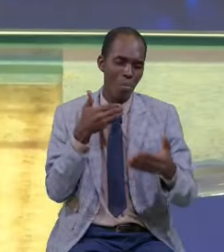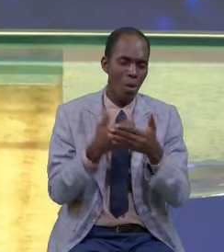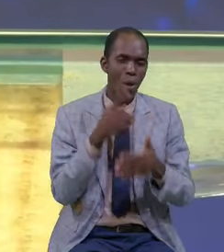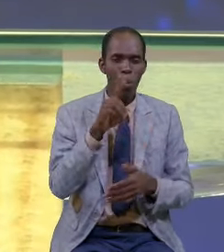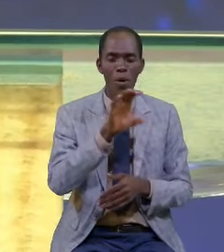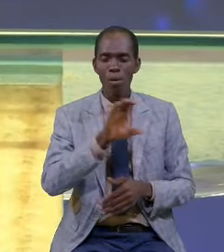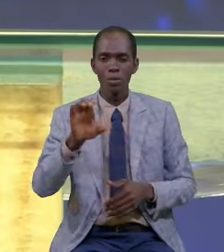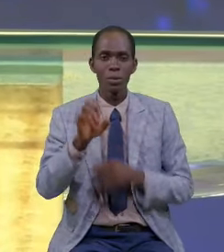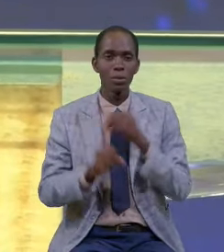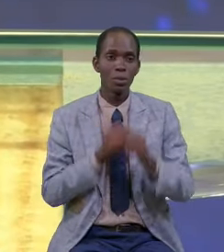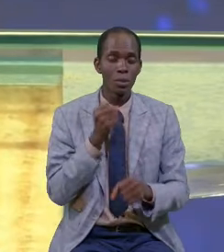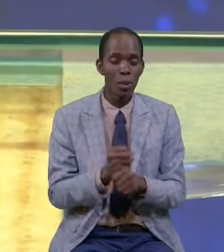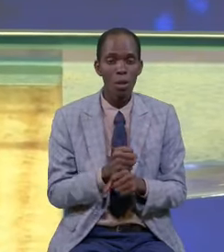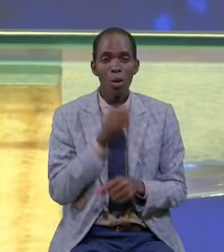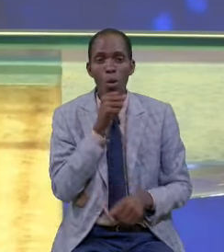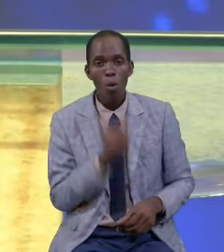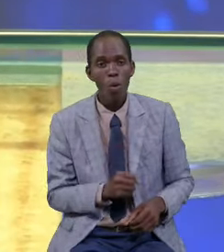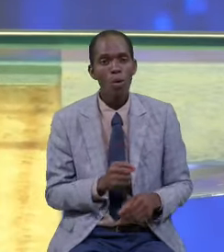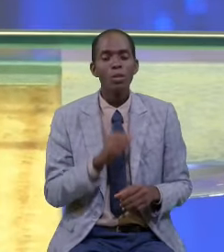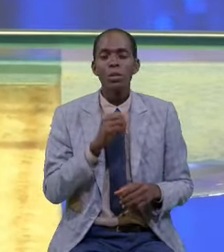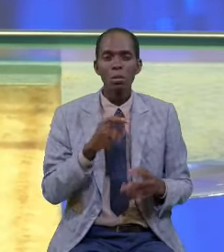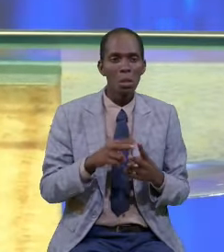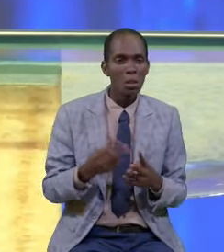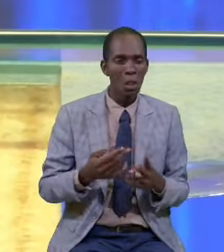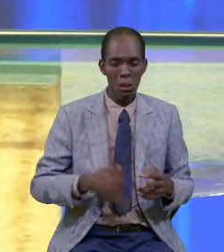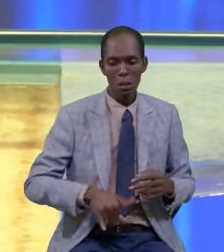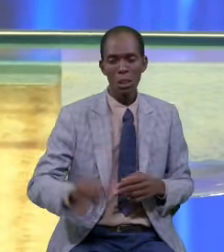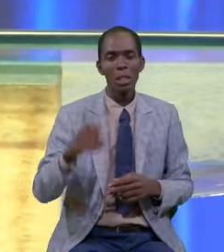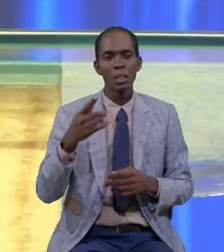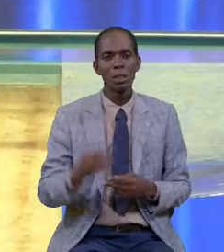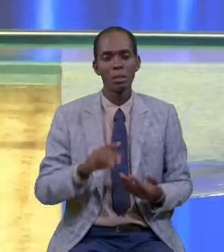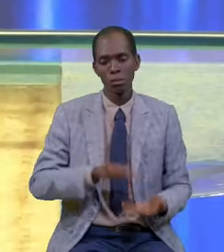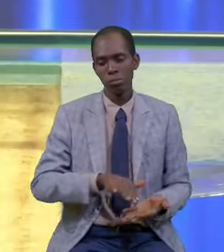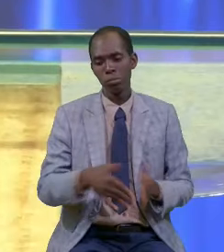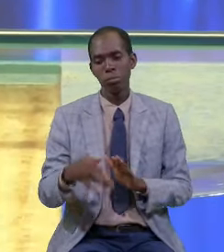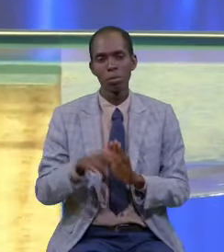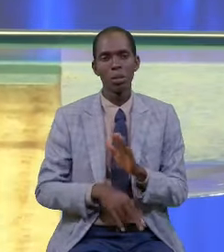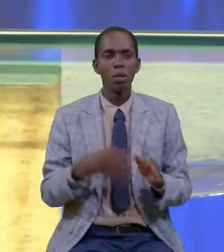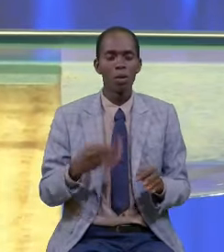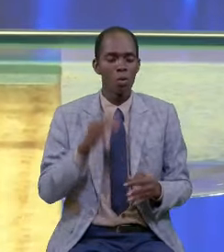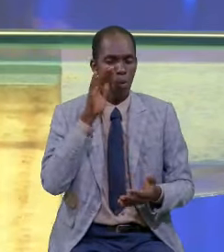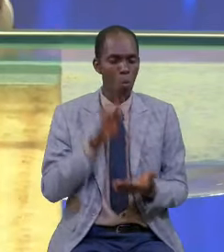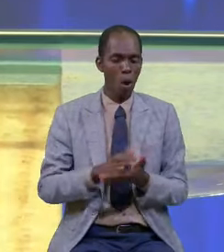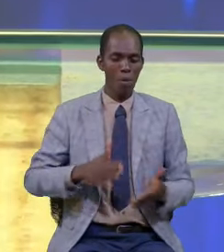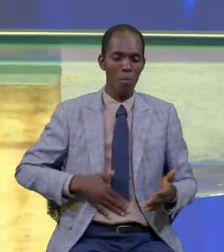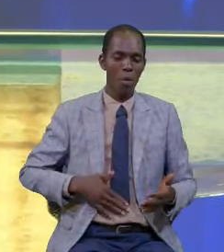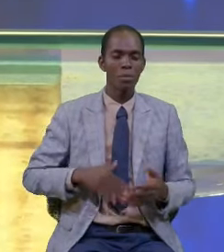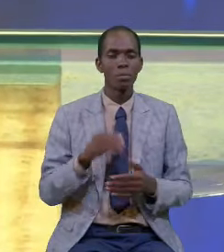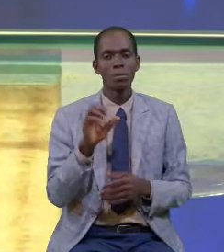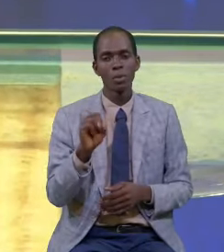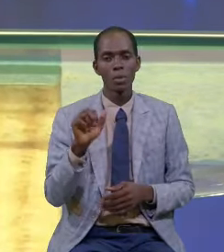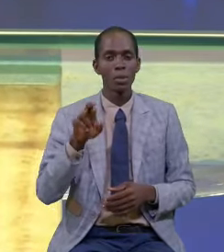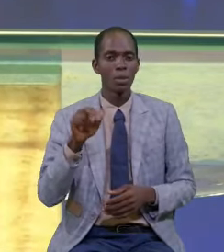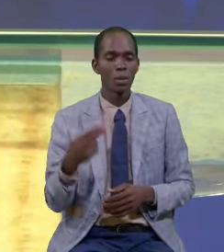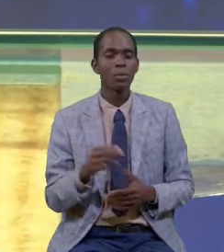100 years old, neither yet the deadness of Sarah's womb. Think about that. 100 years